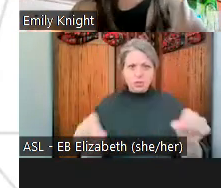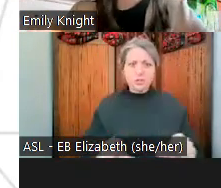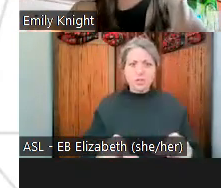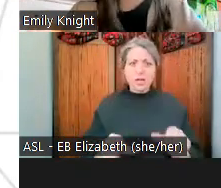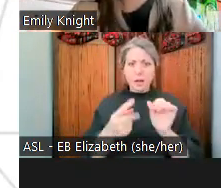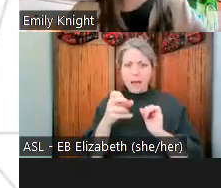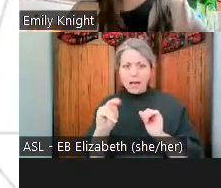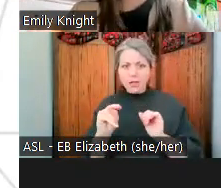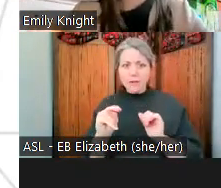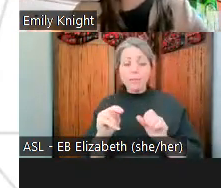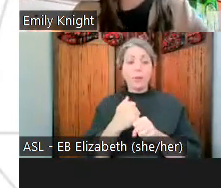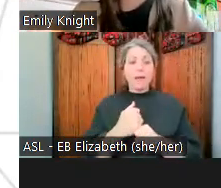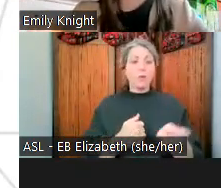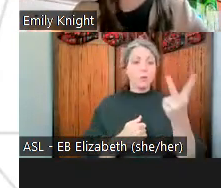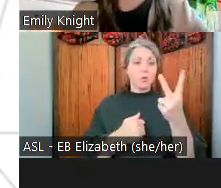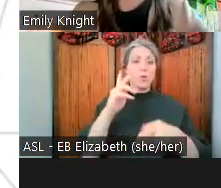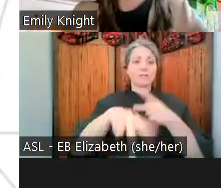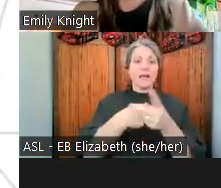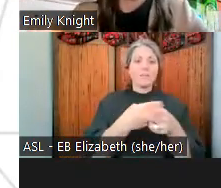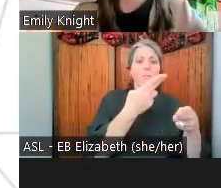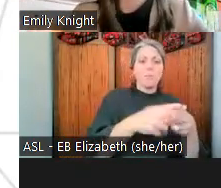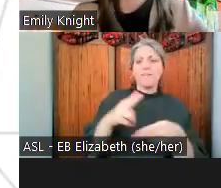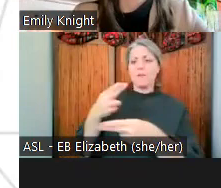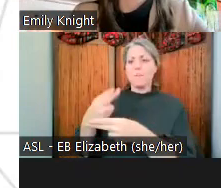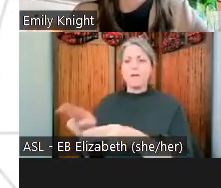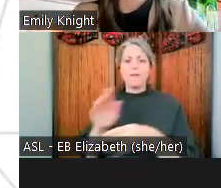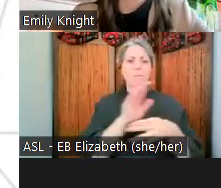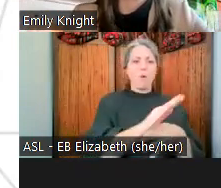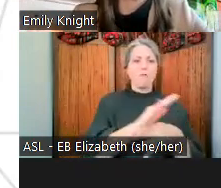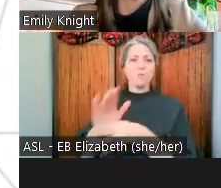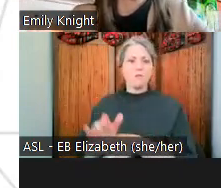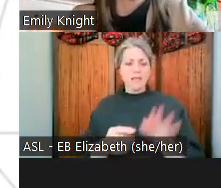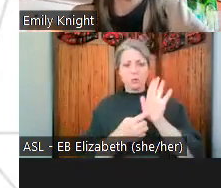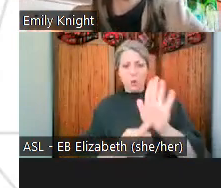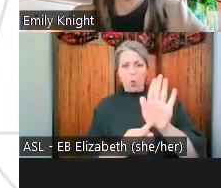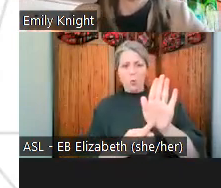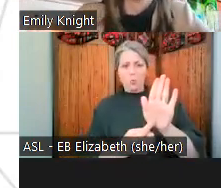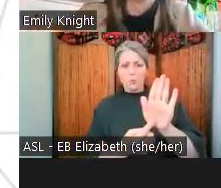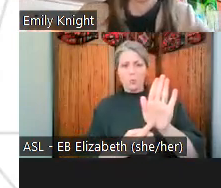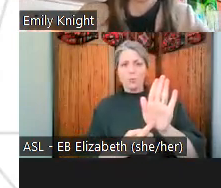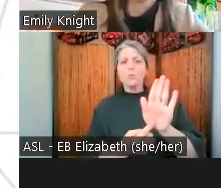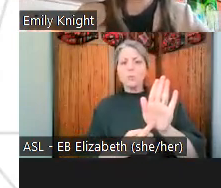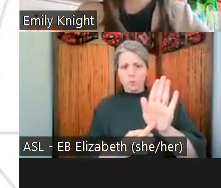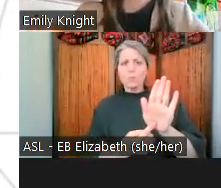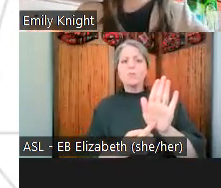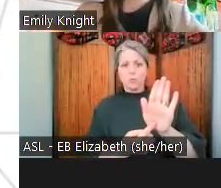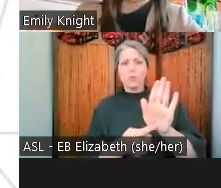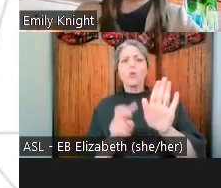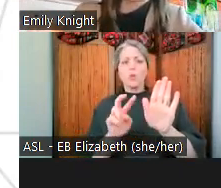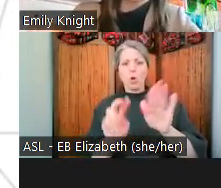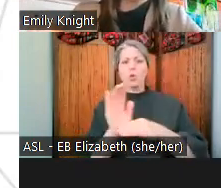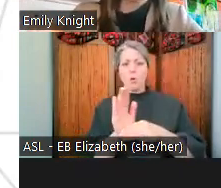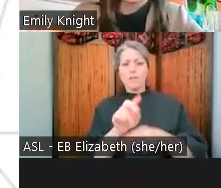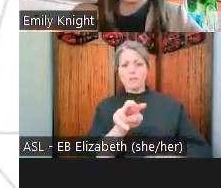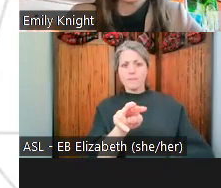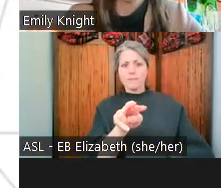we make two types of very short movie clips. I'm going to have it loop here for you continuously so you can see it better. The first types